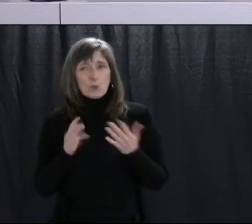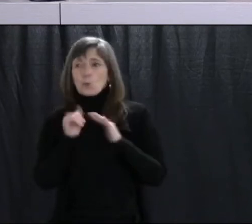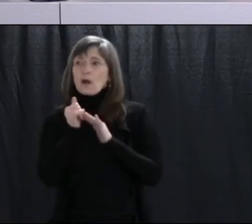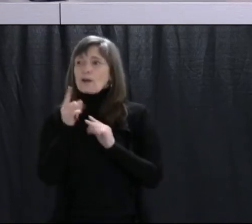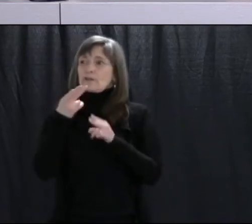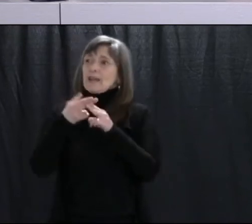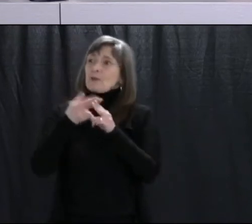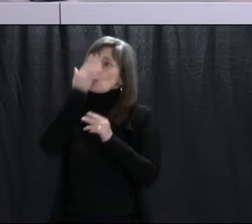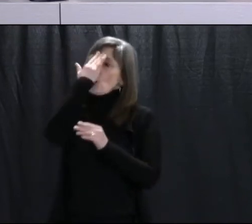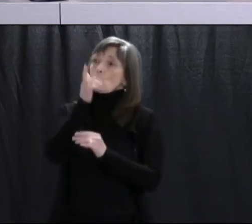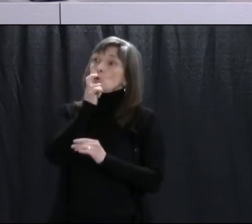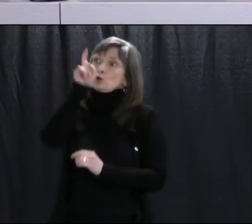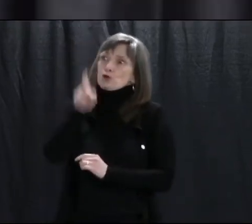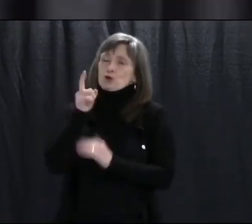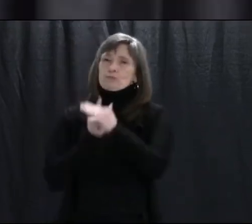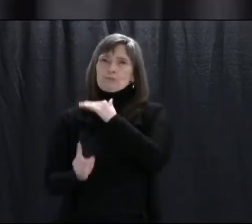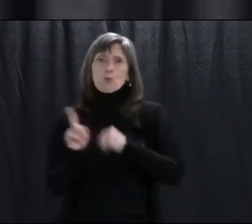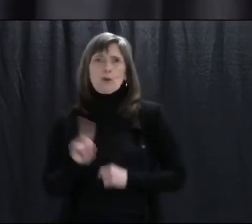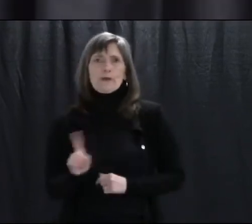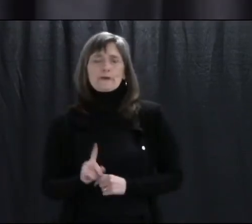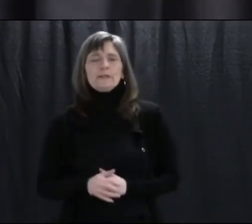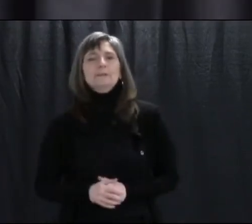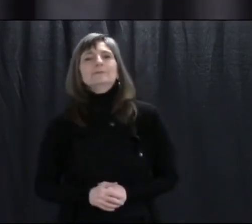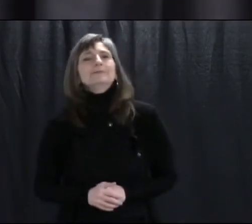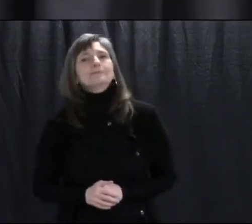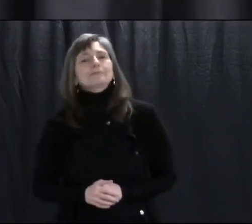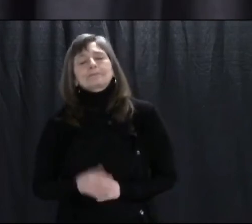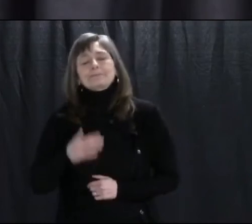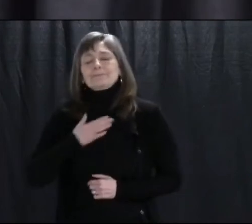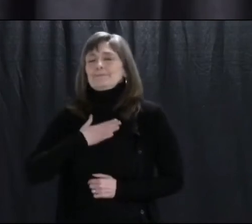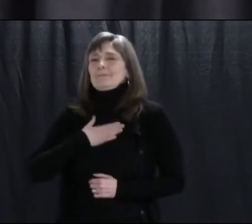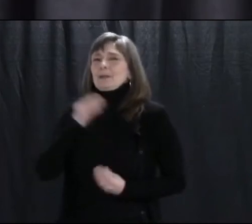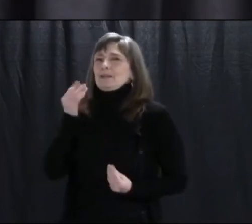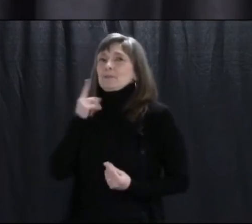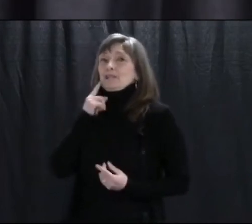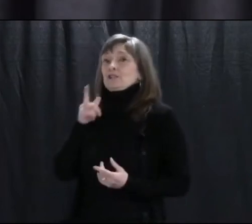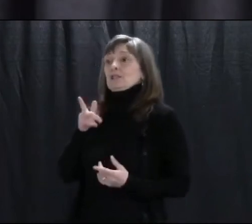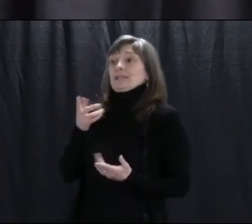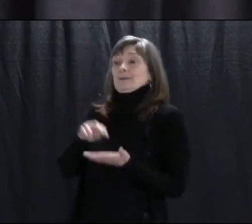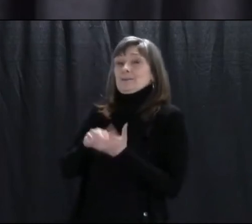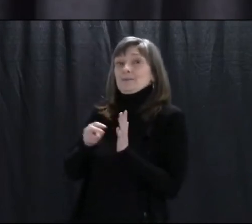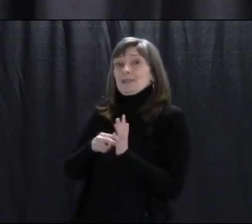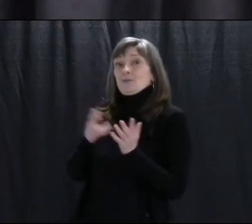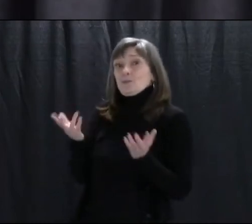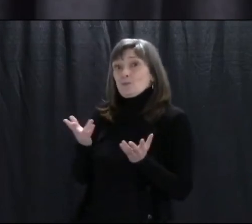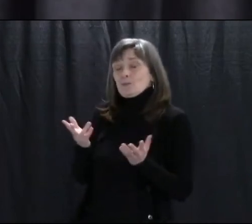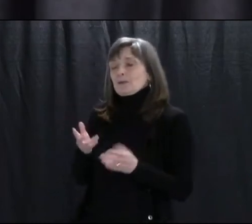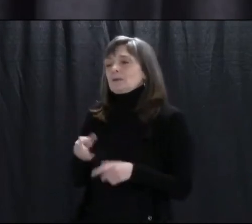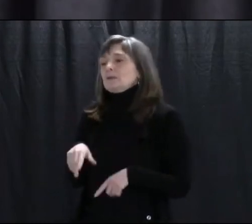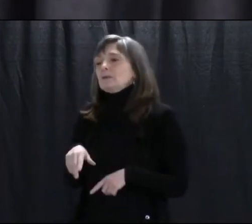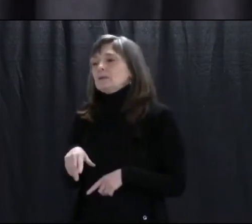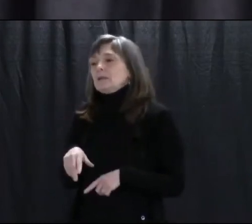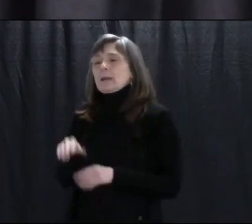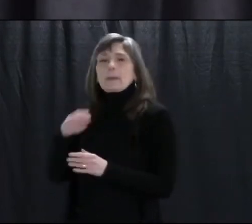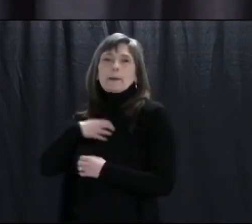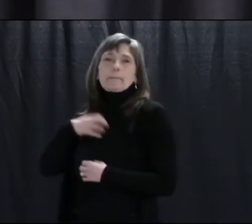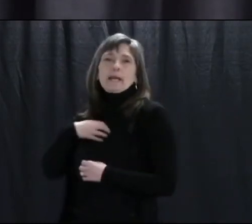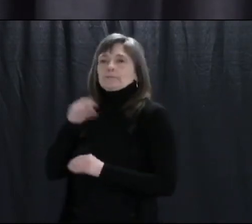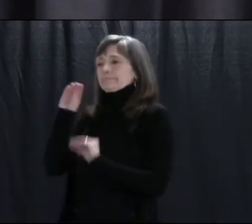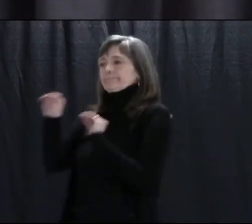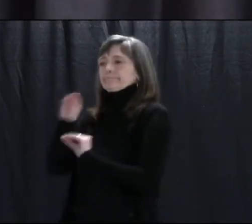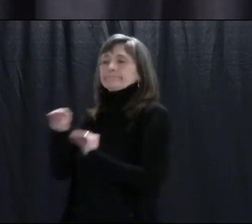coming from? Well, the reliable information I was referring to was in terms of what was provided in terms of complaints,